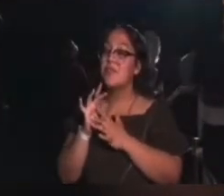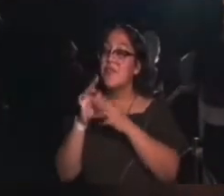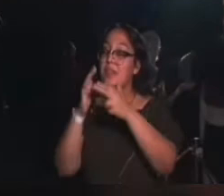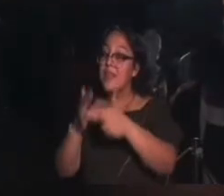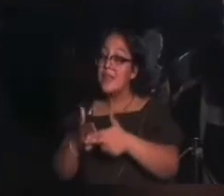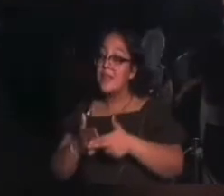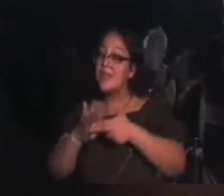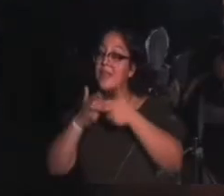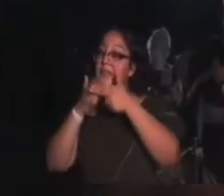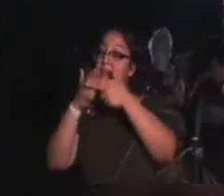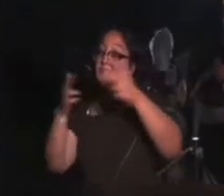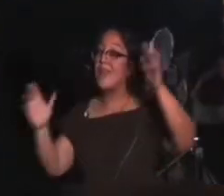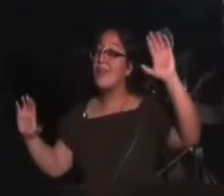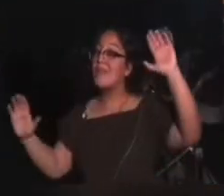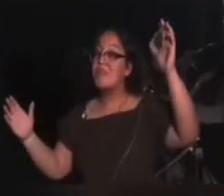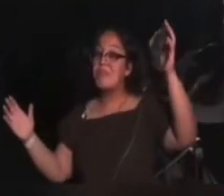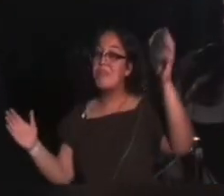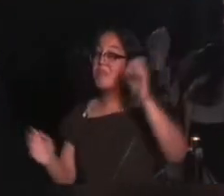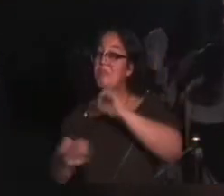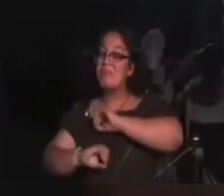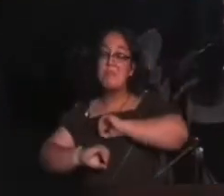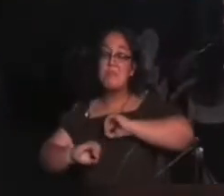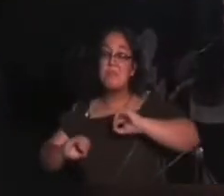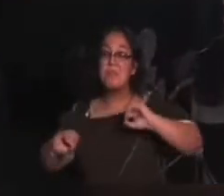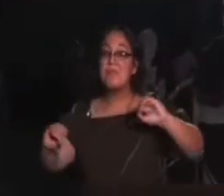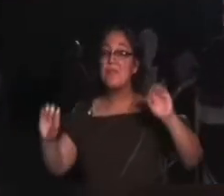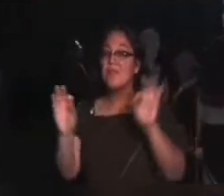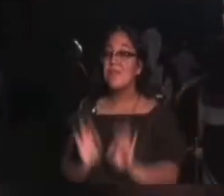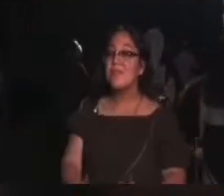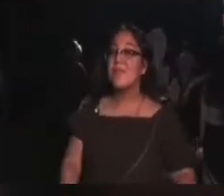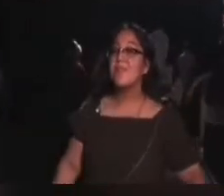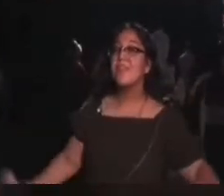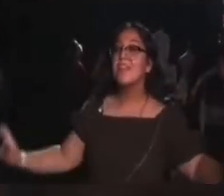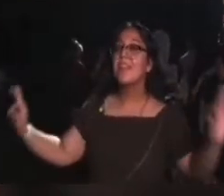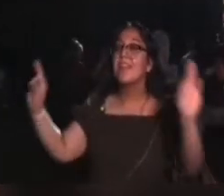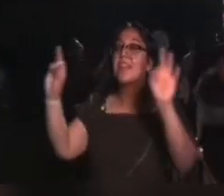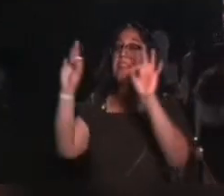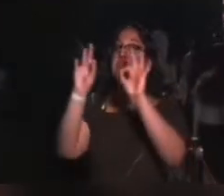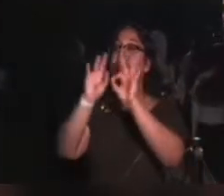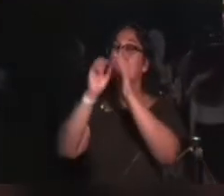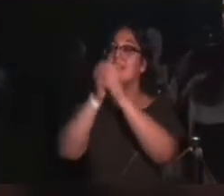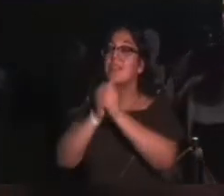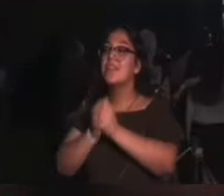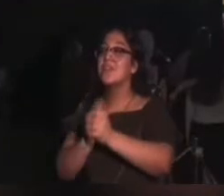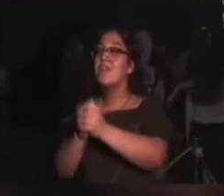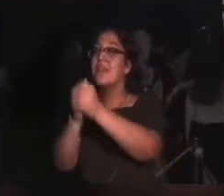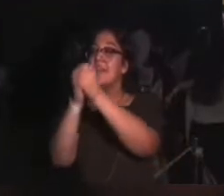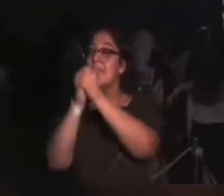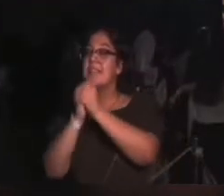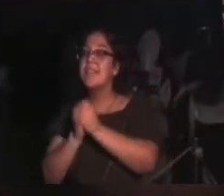nombre sin igual. Digno de